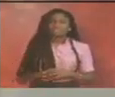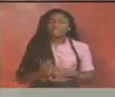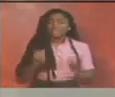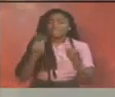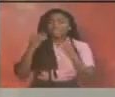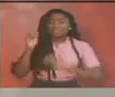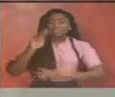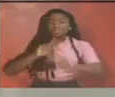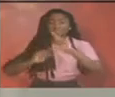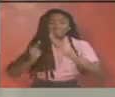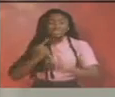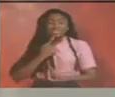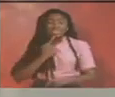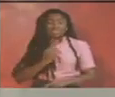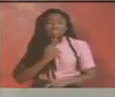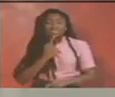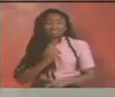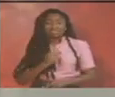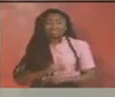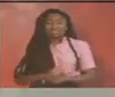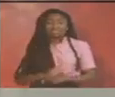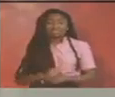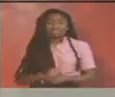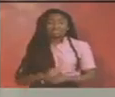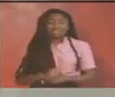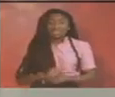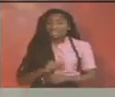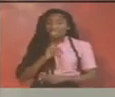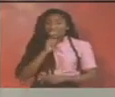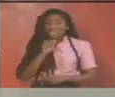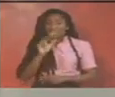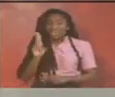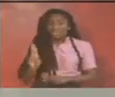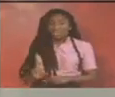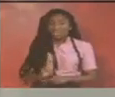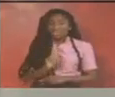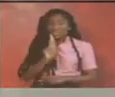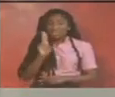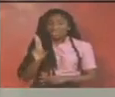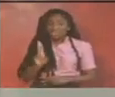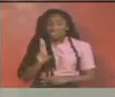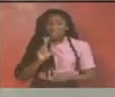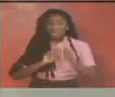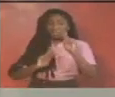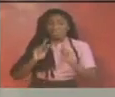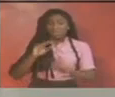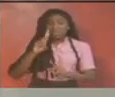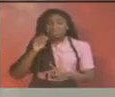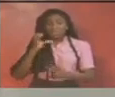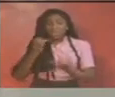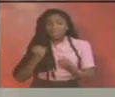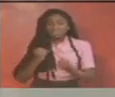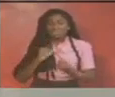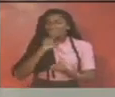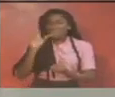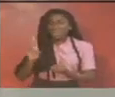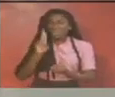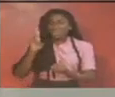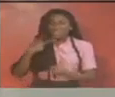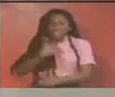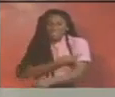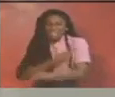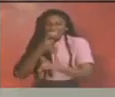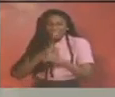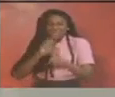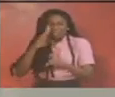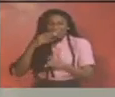country about not using that WHO approval and using other regulatory body approvals for purchasing